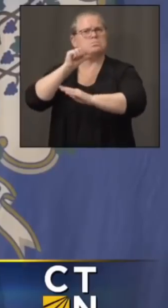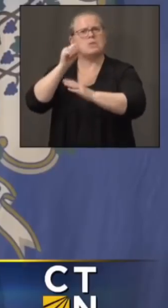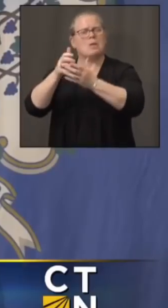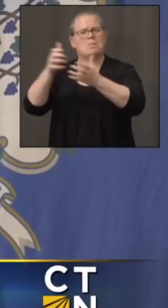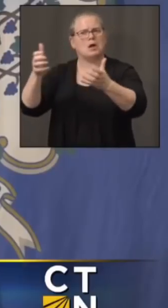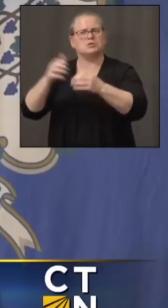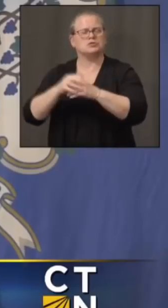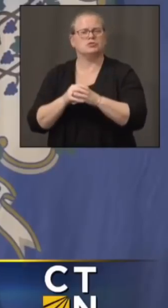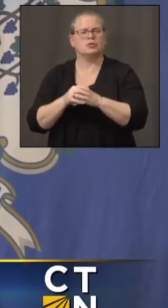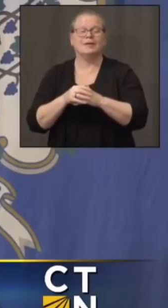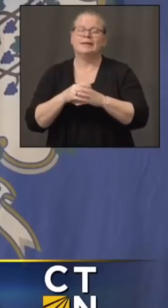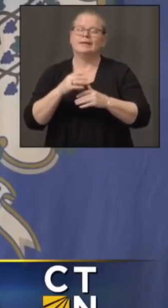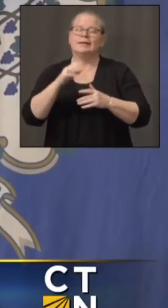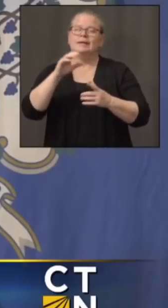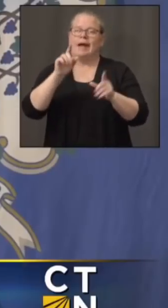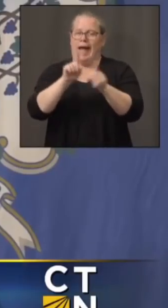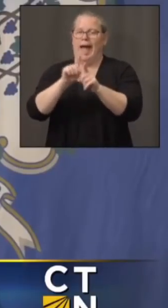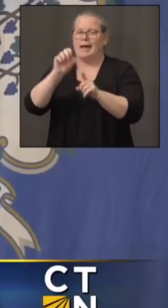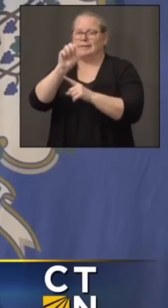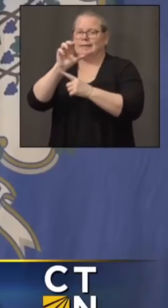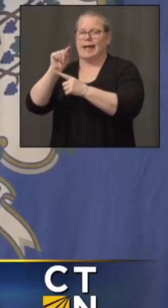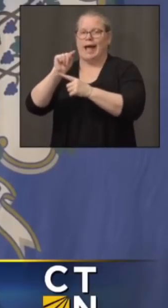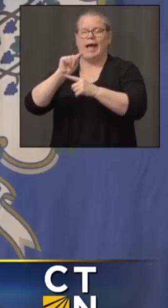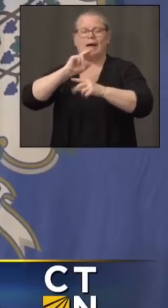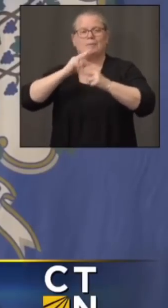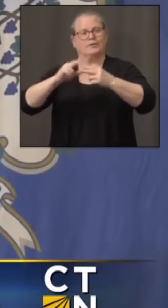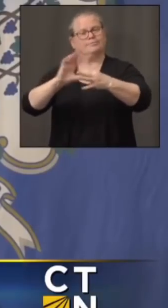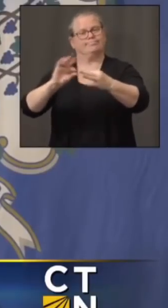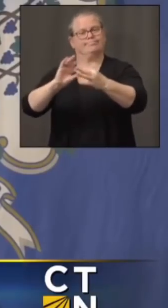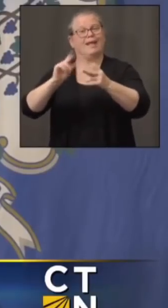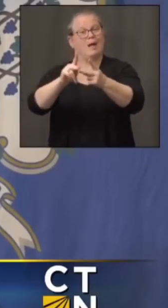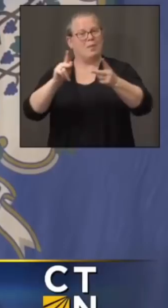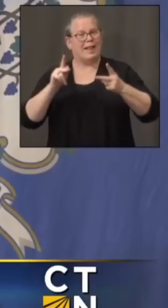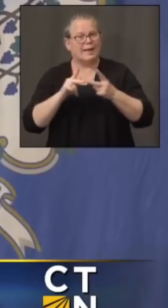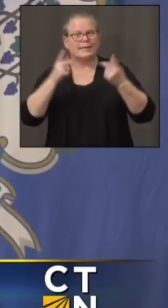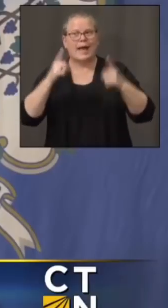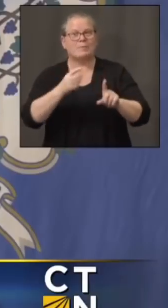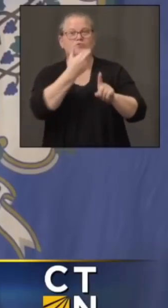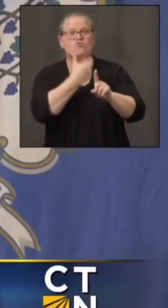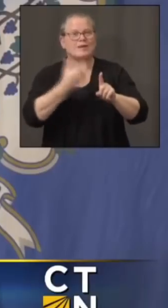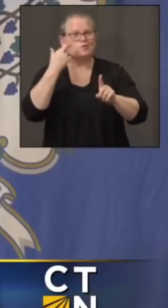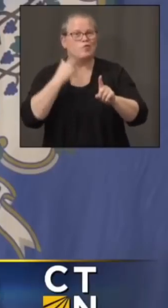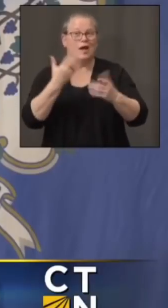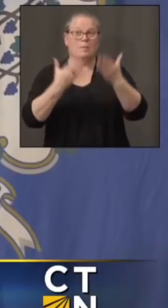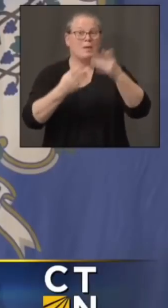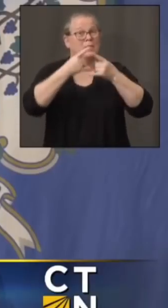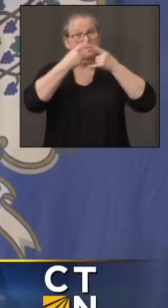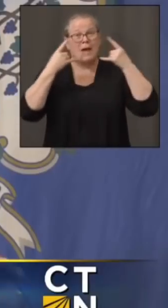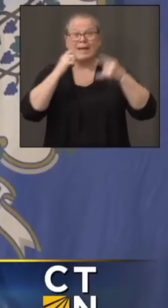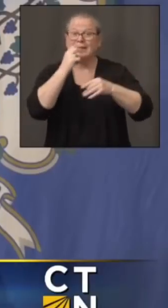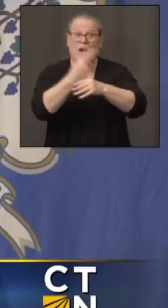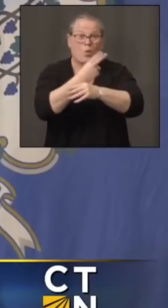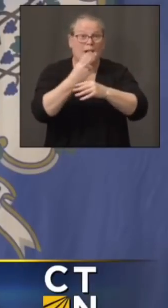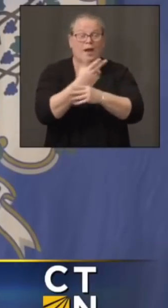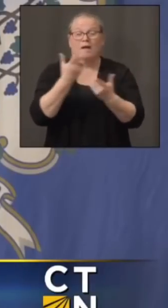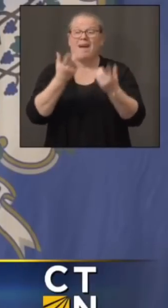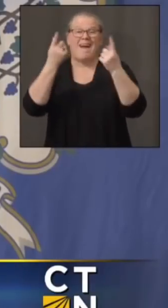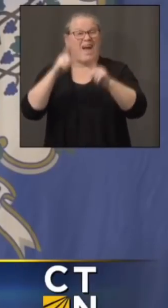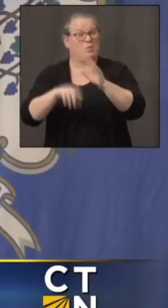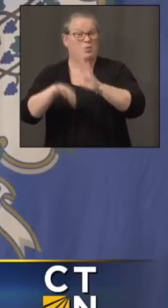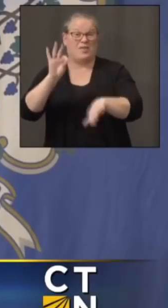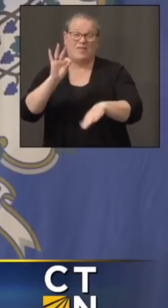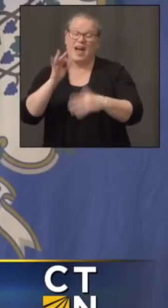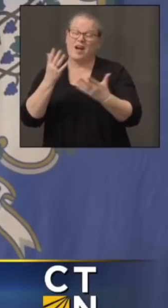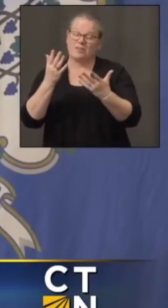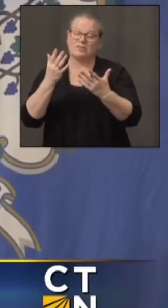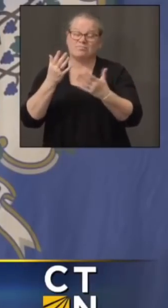have the mask on, but places where you sing, perhaps the houses of worship we found to be relatively risky. We've got pretty